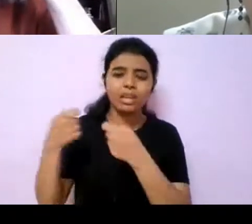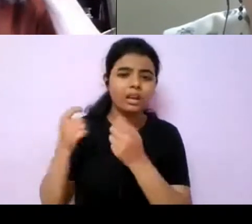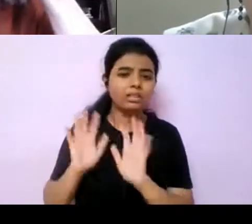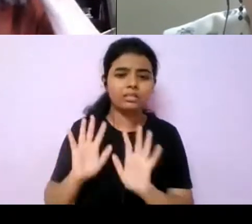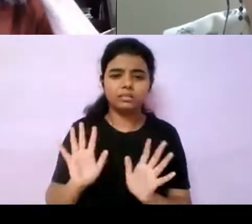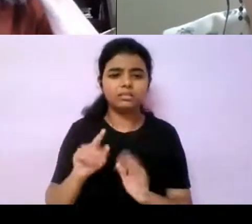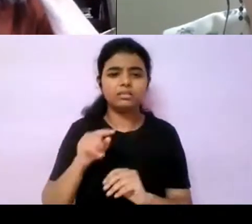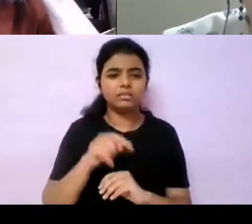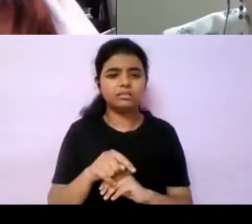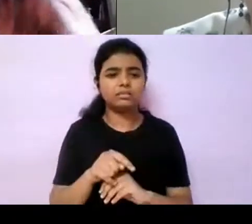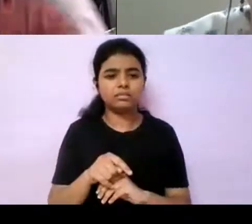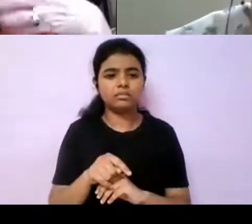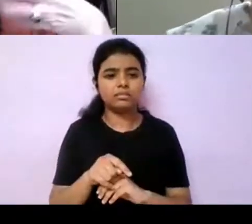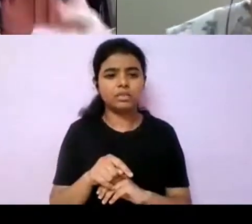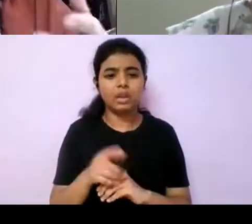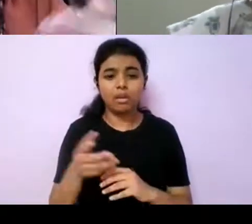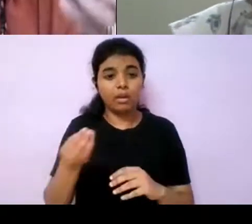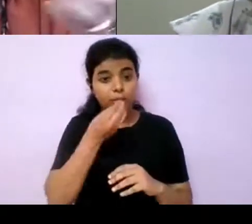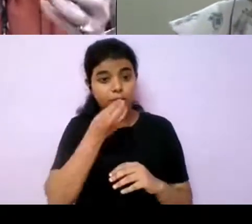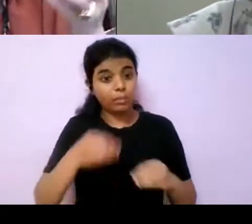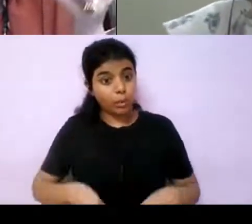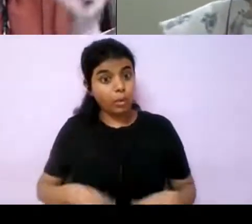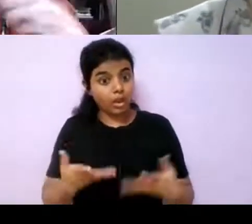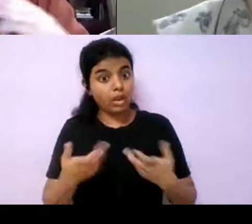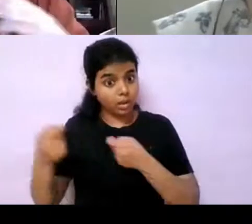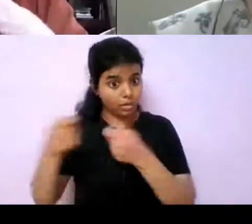their appetites, who can't control